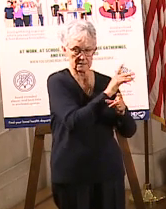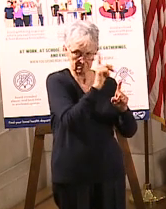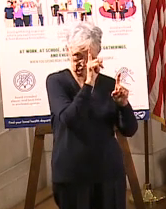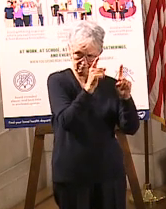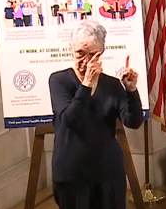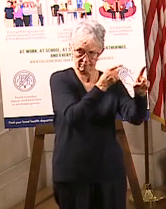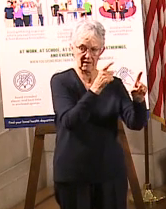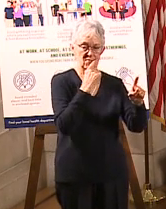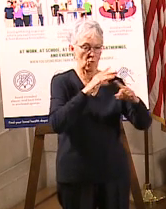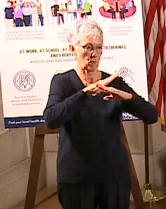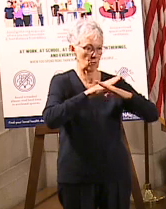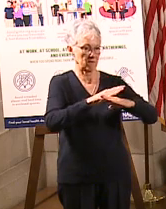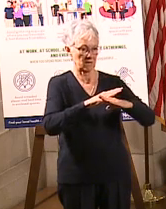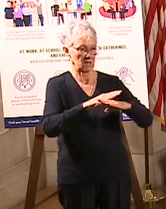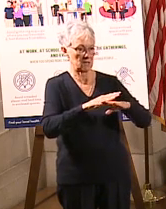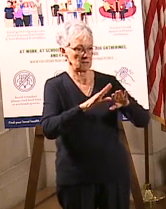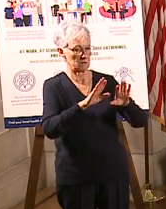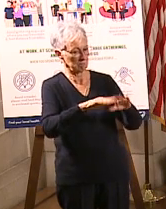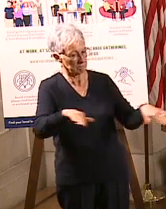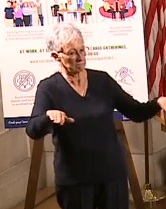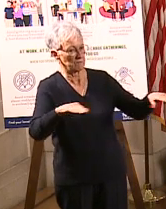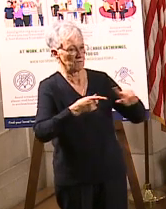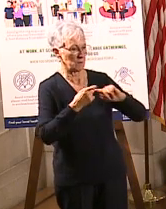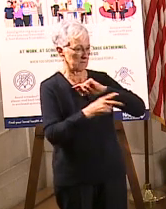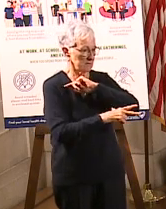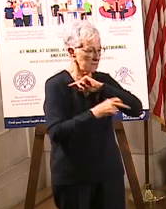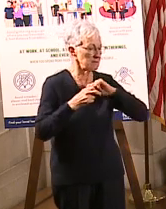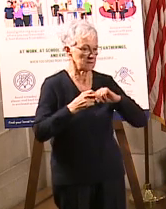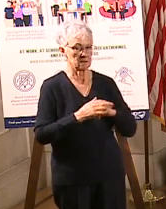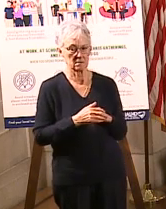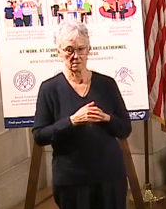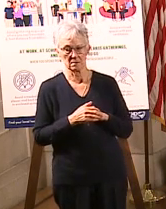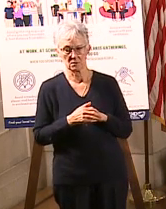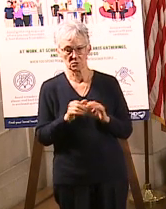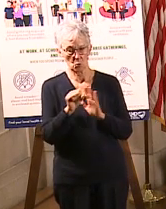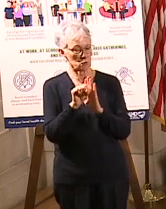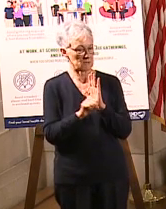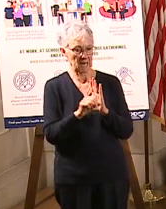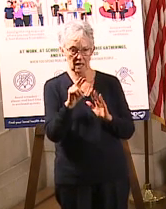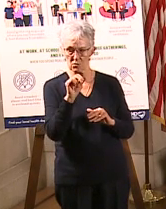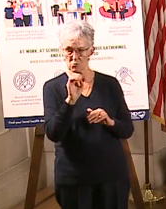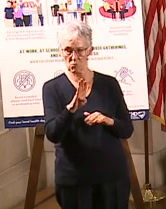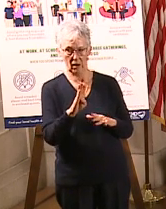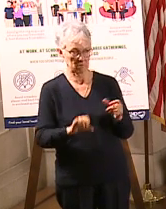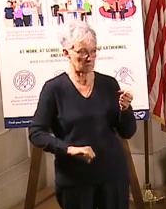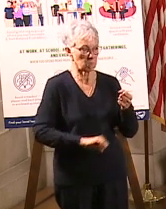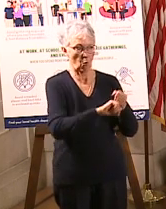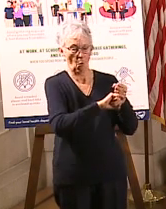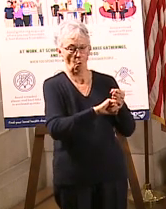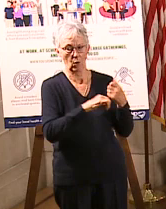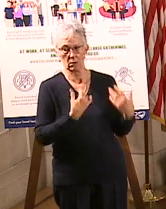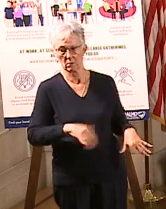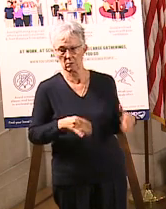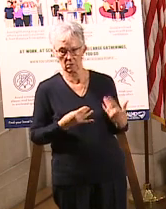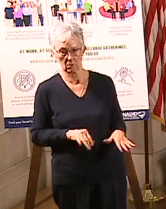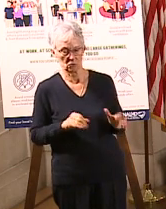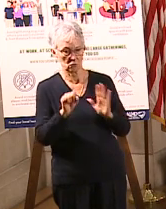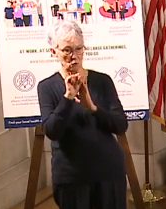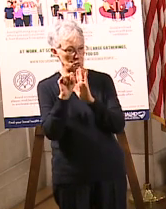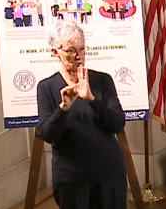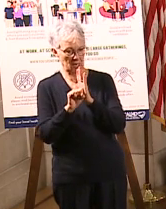almost 6, 7 years. And the state of Nebraska has gotten behind this. This is important to us. State senators have gotten behind it. Special thank